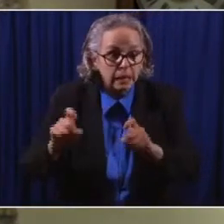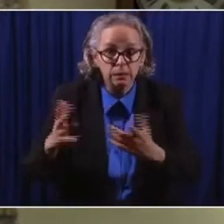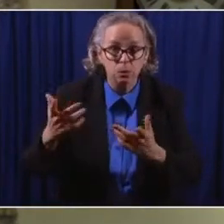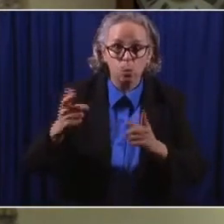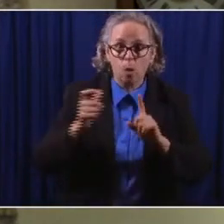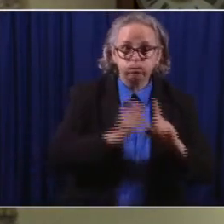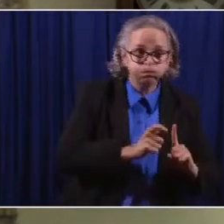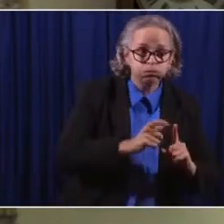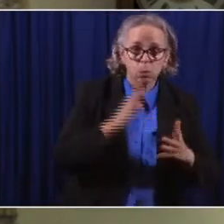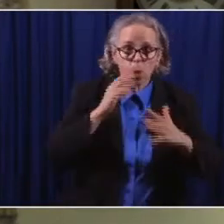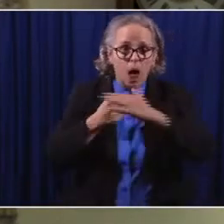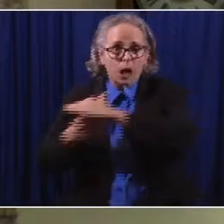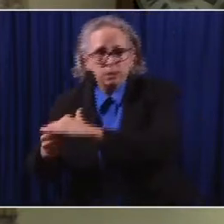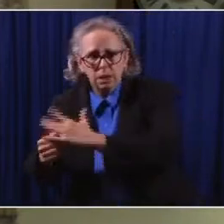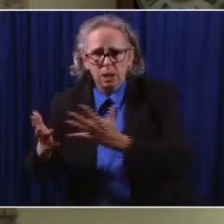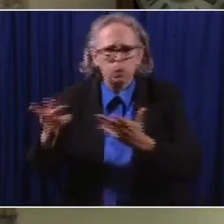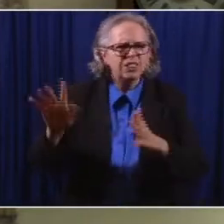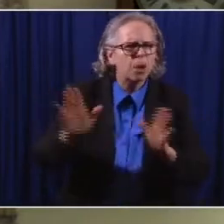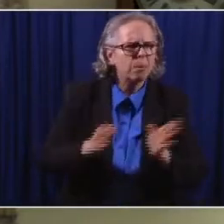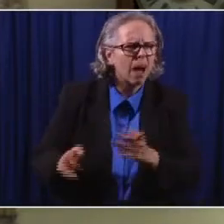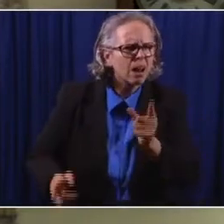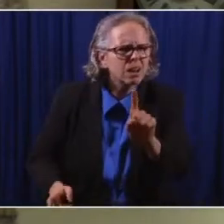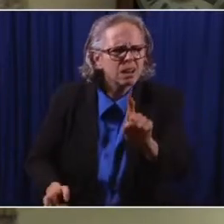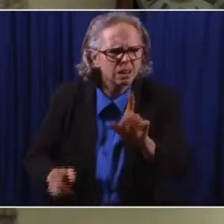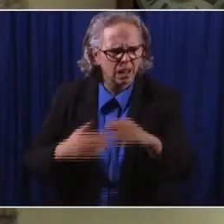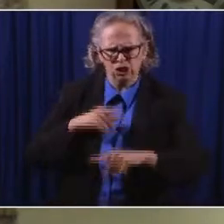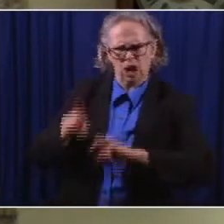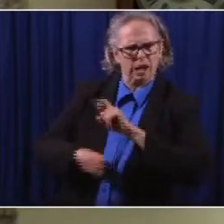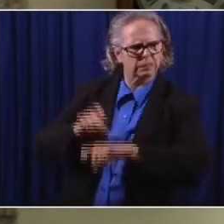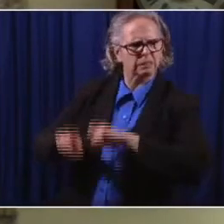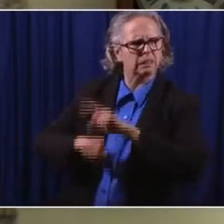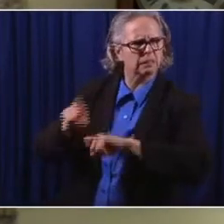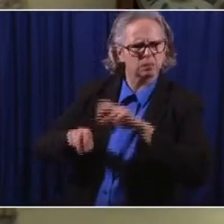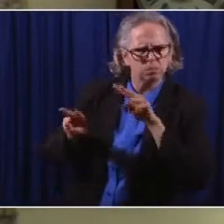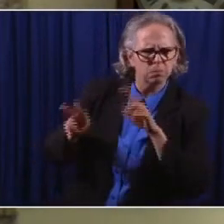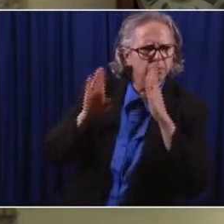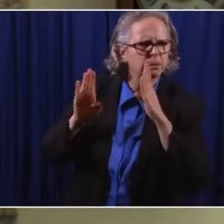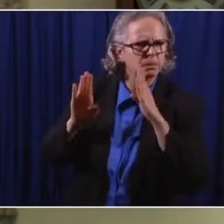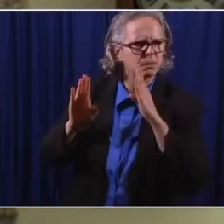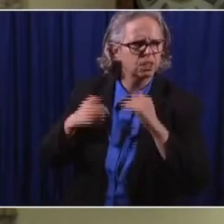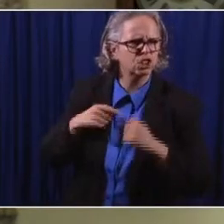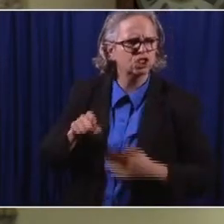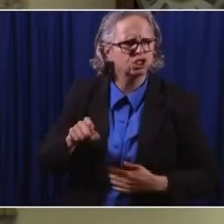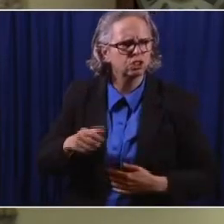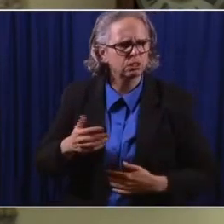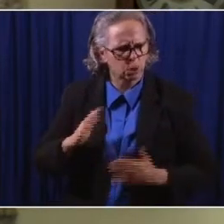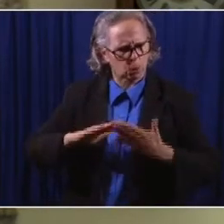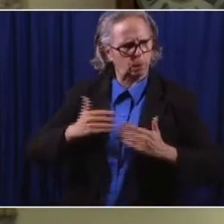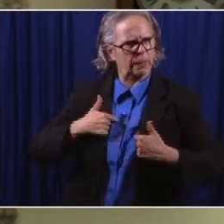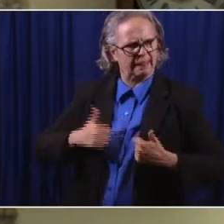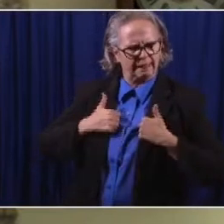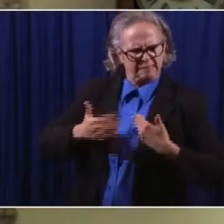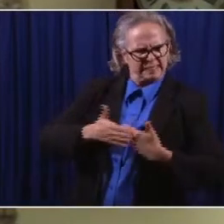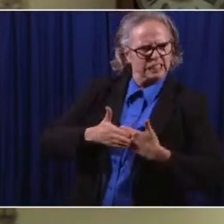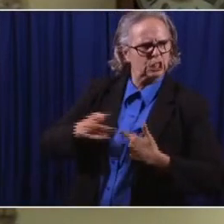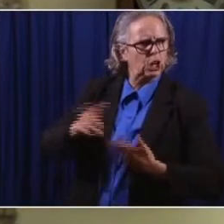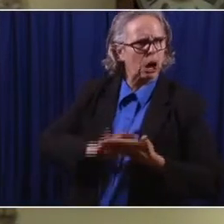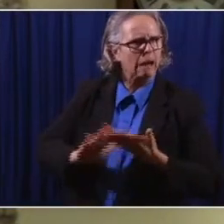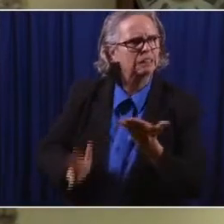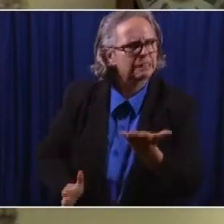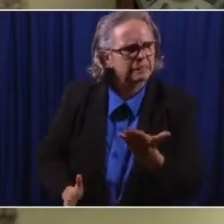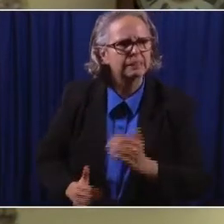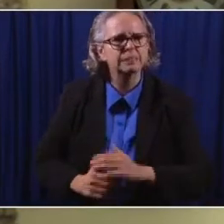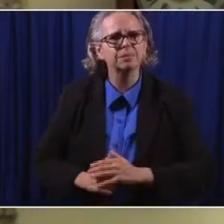what they need to do? But sure, it certainly is concerning and should be somewhat concerning.